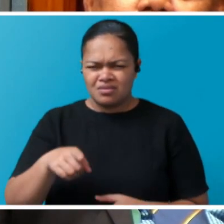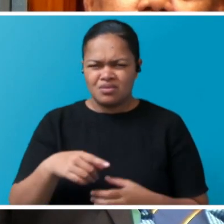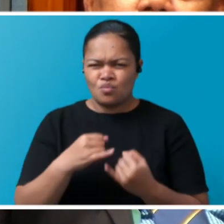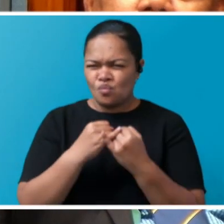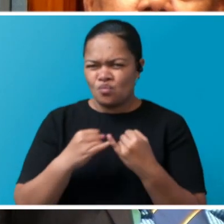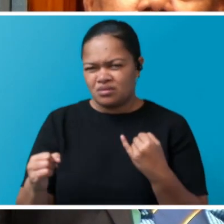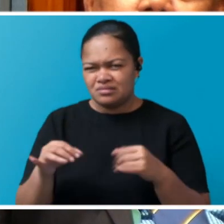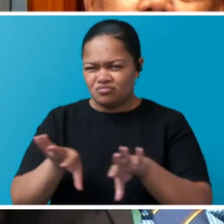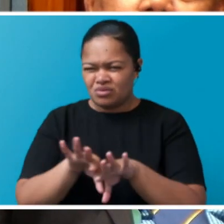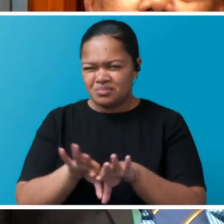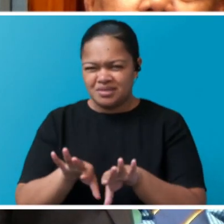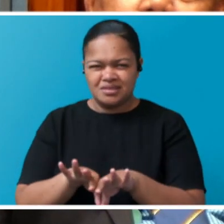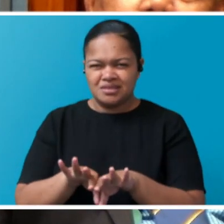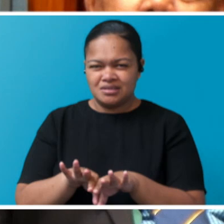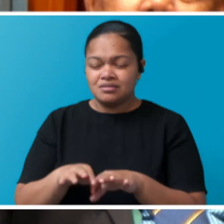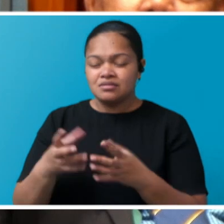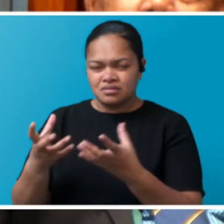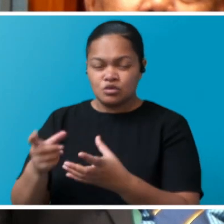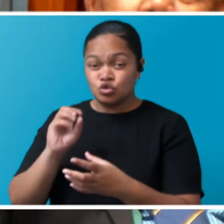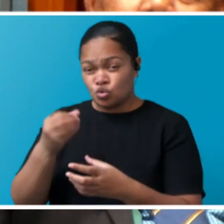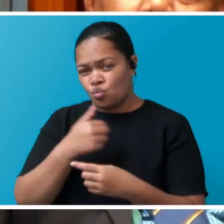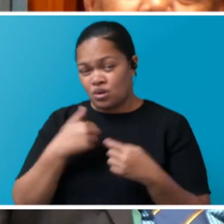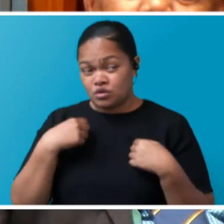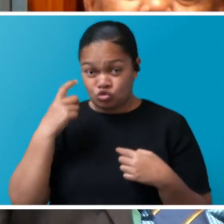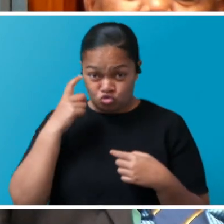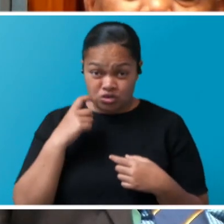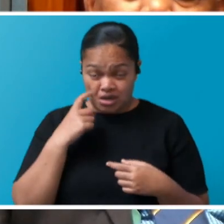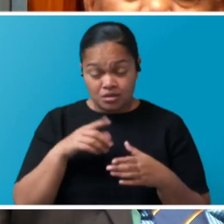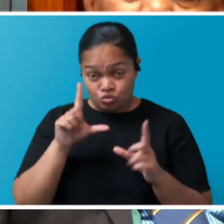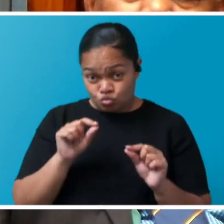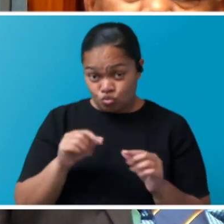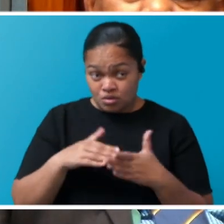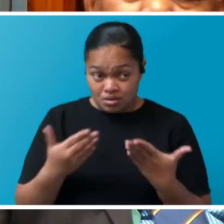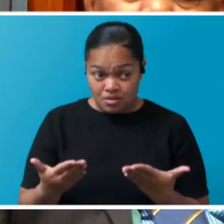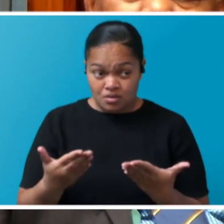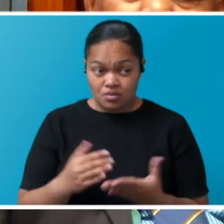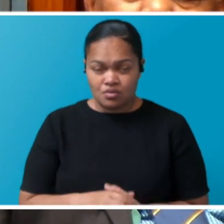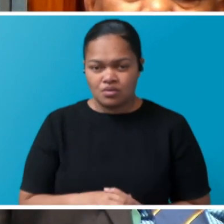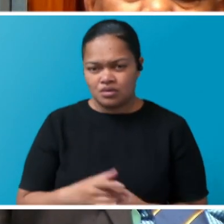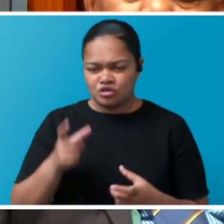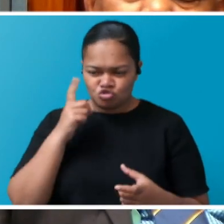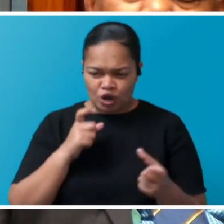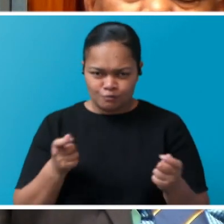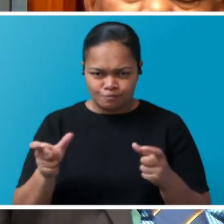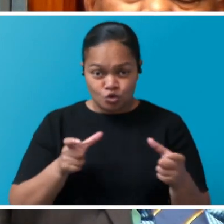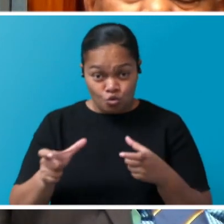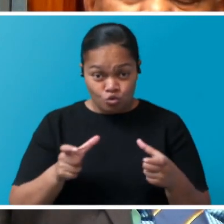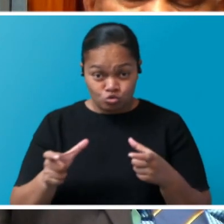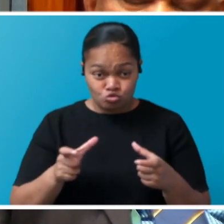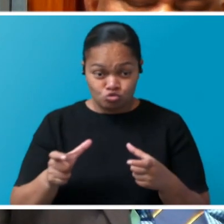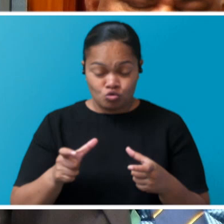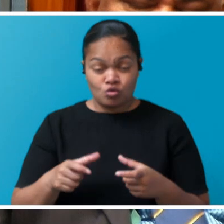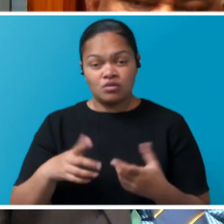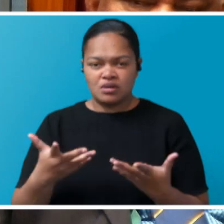member is referring to. What is happening right now is we're doing damage control at the moment, and even though we have the